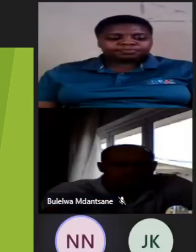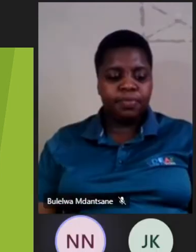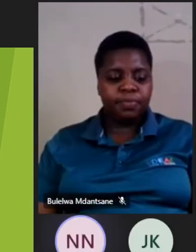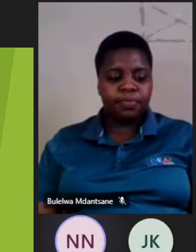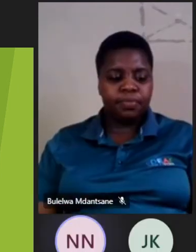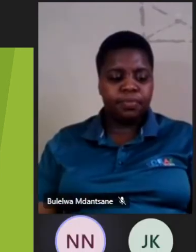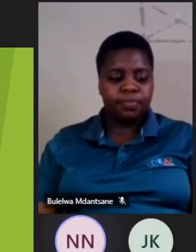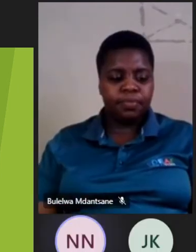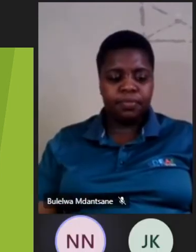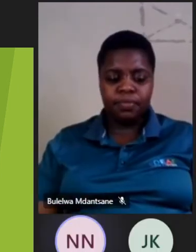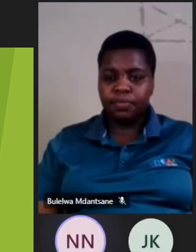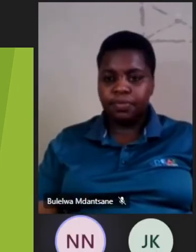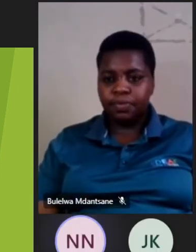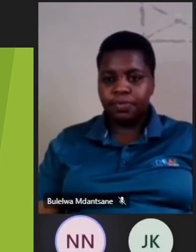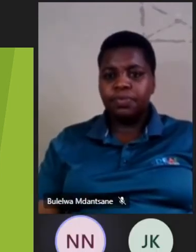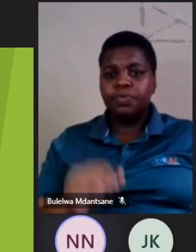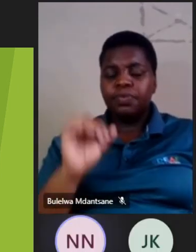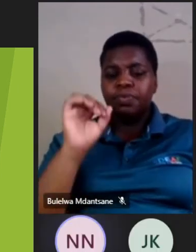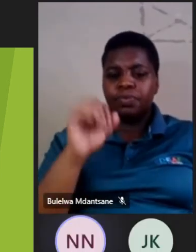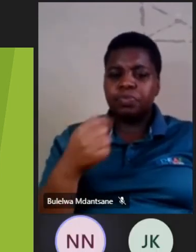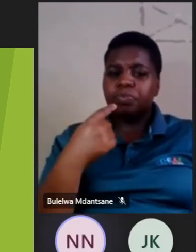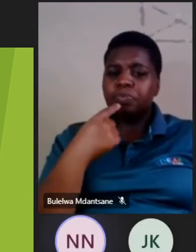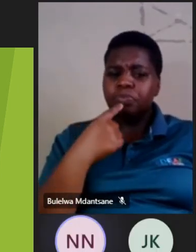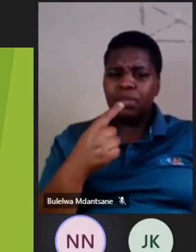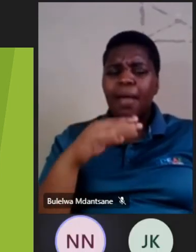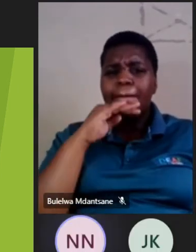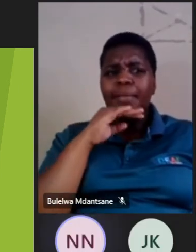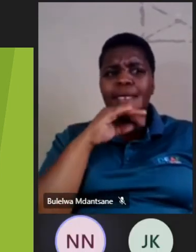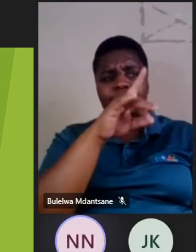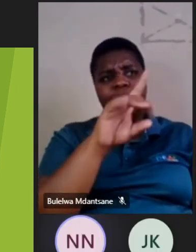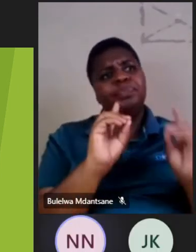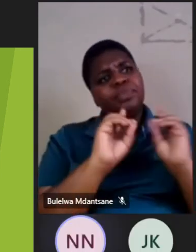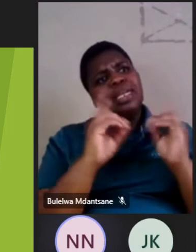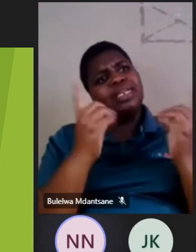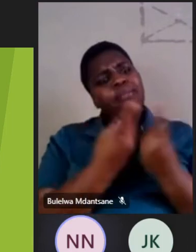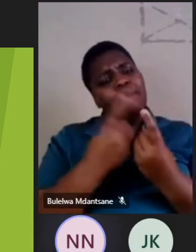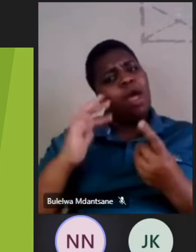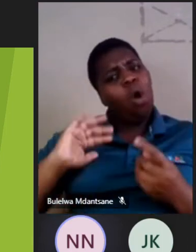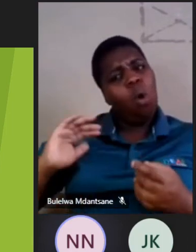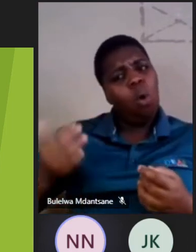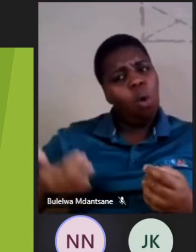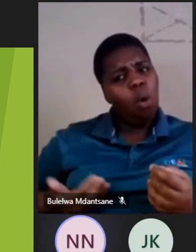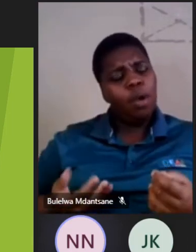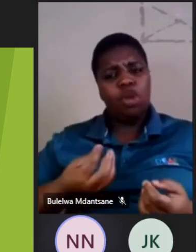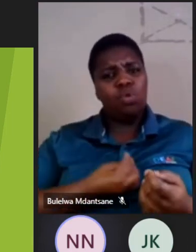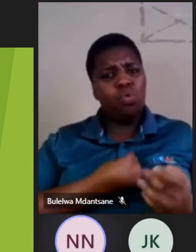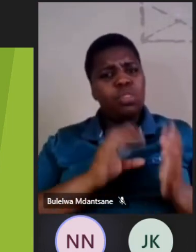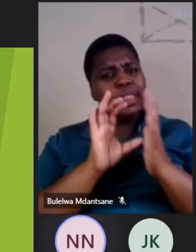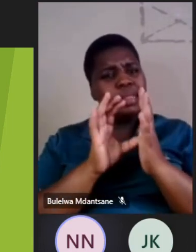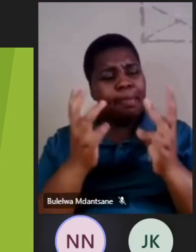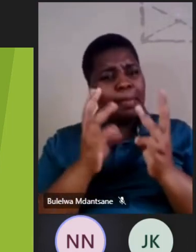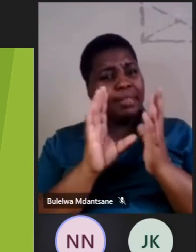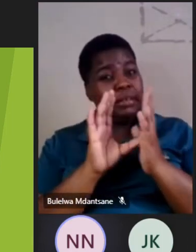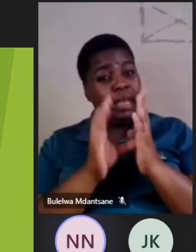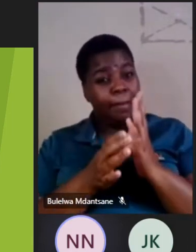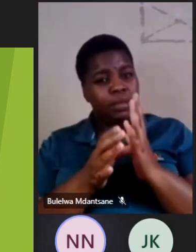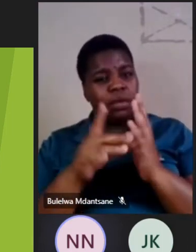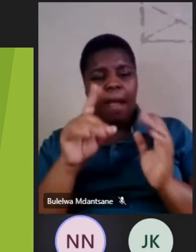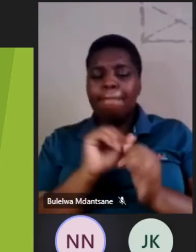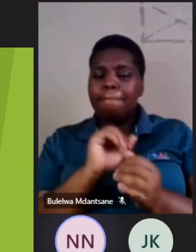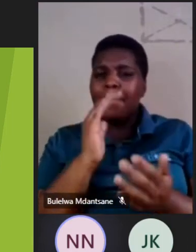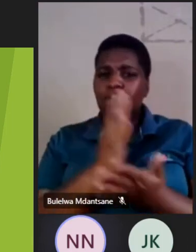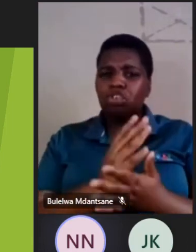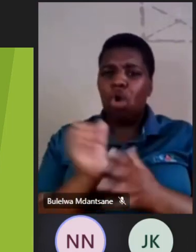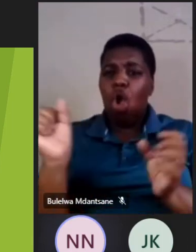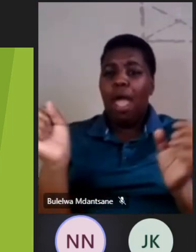Sukhrajeni. It states, how is the Department of Women, Youth and Persons with Disability ensure employment